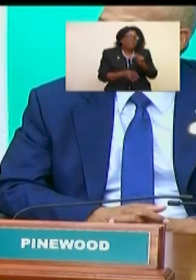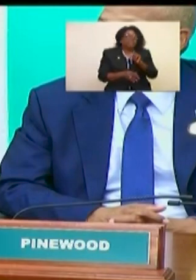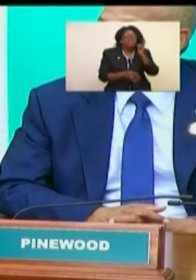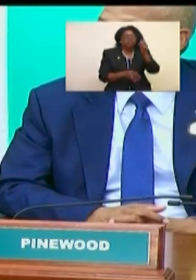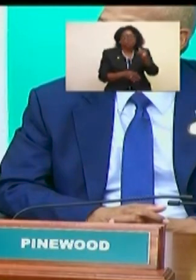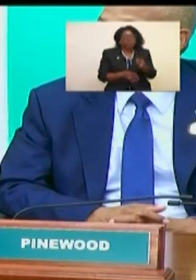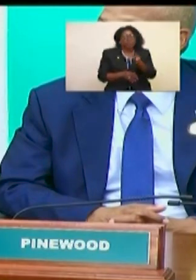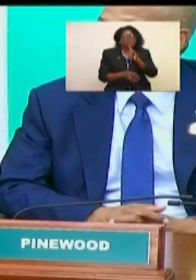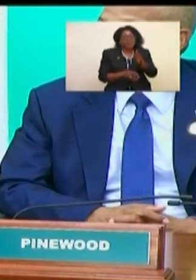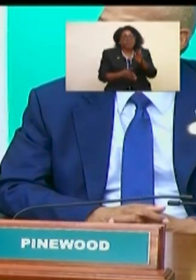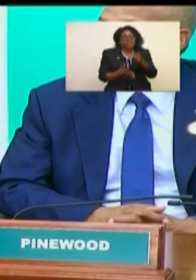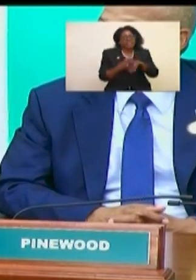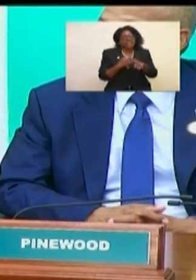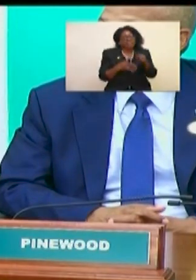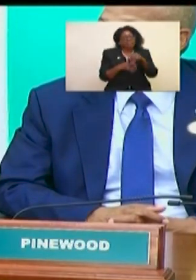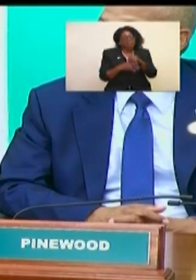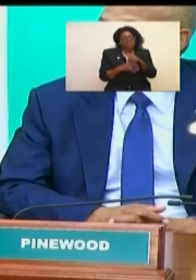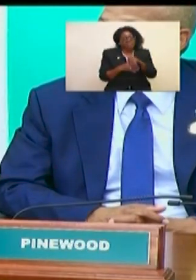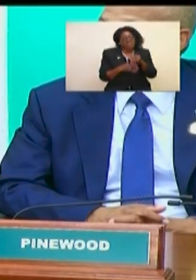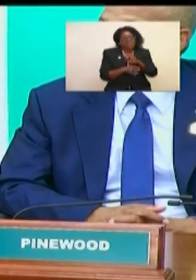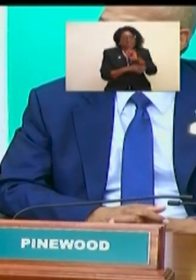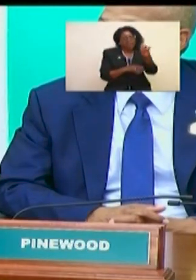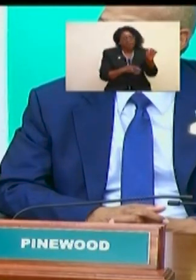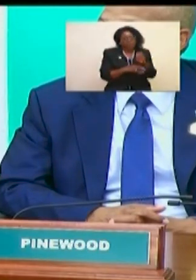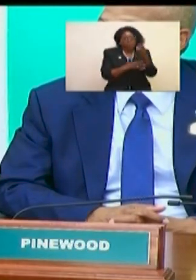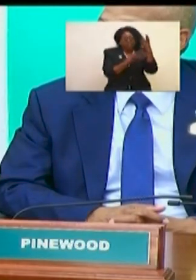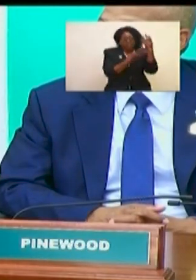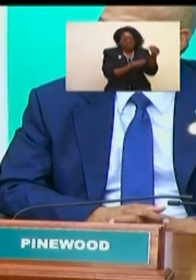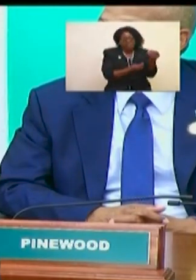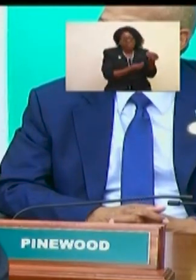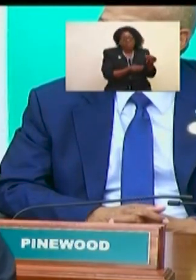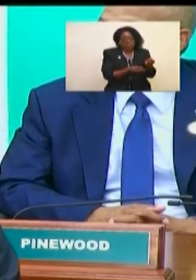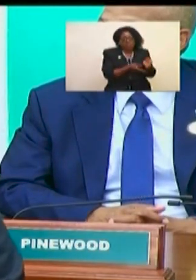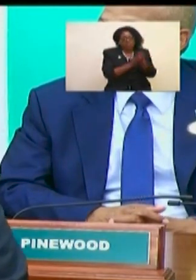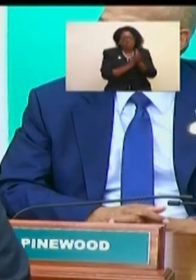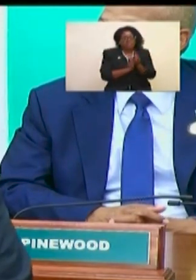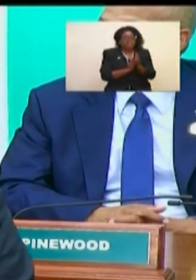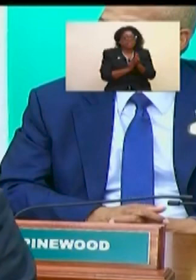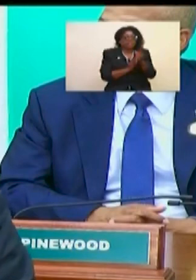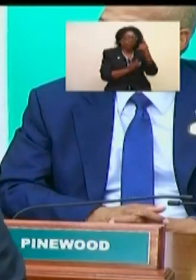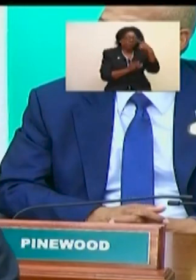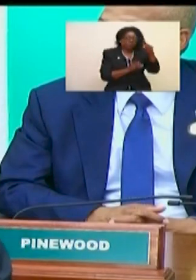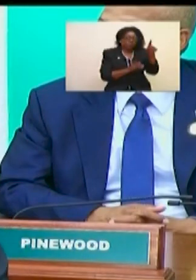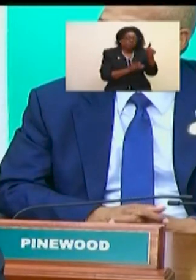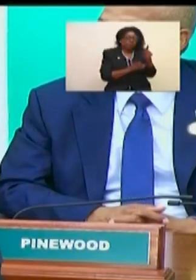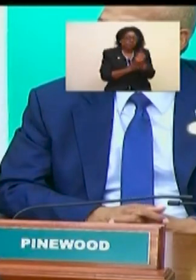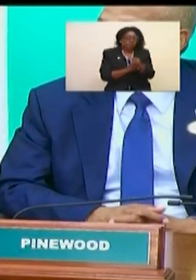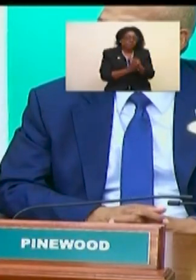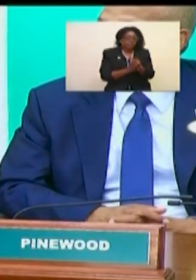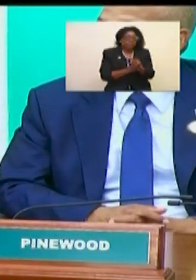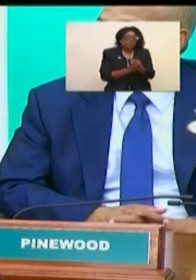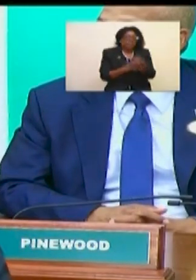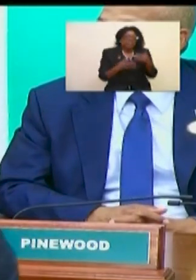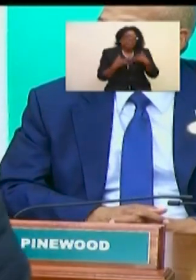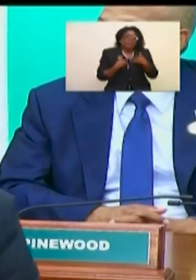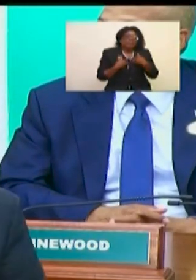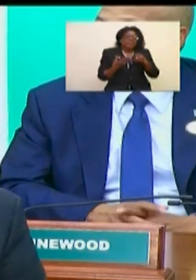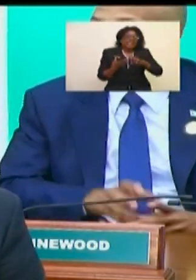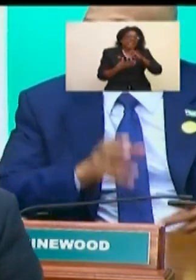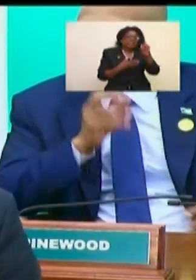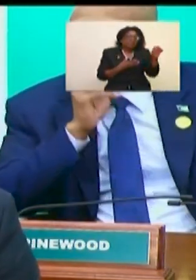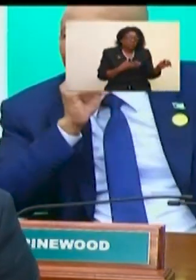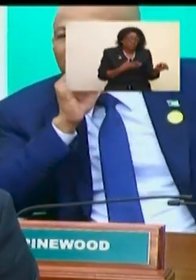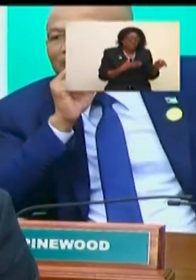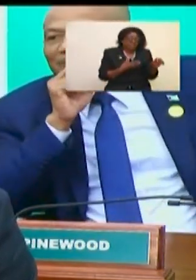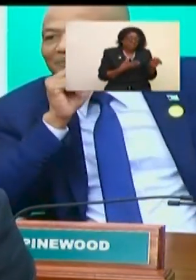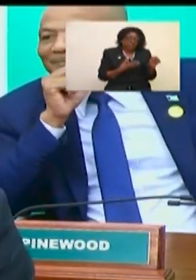Even though information was requested from the SOE and amounts were included. Now